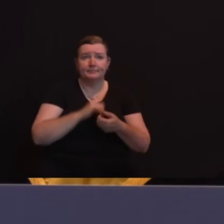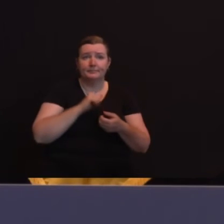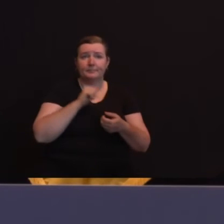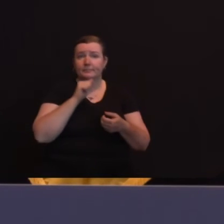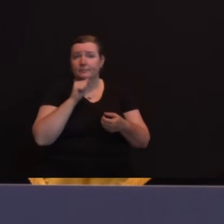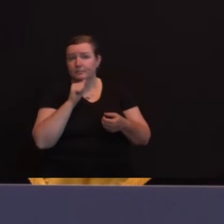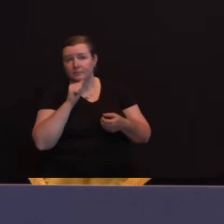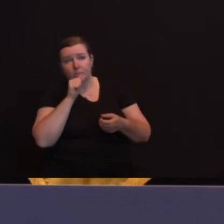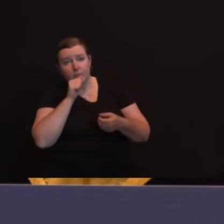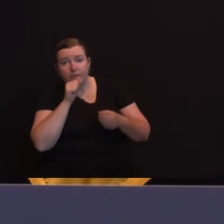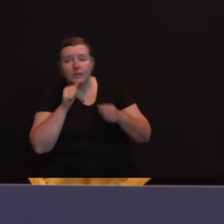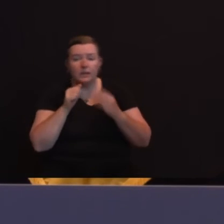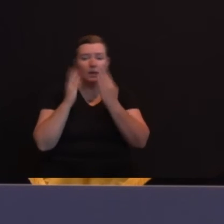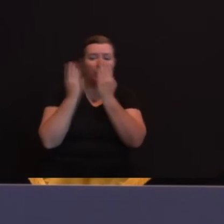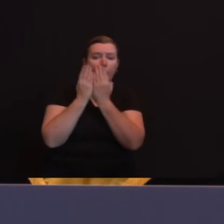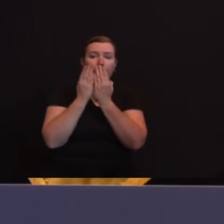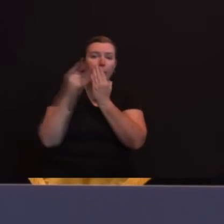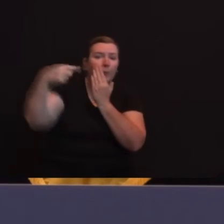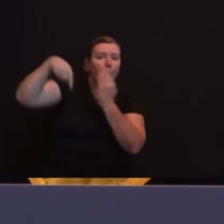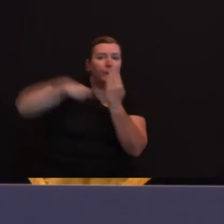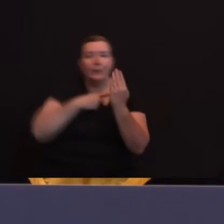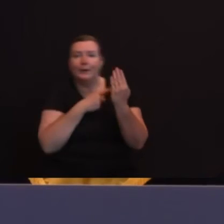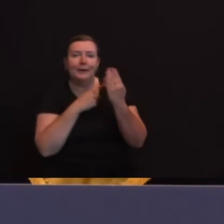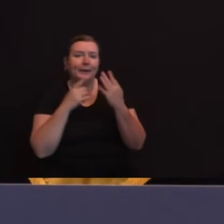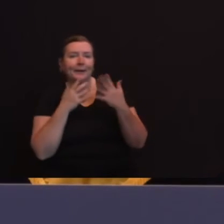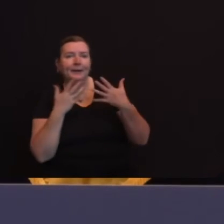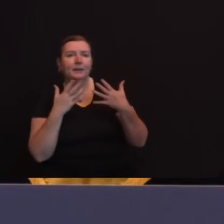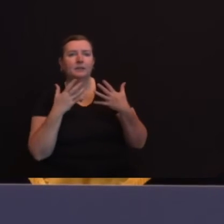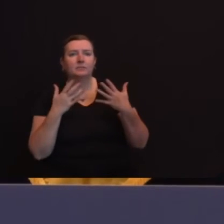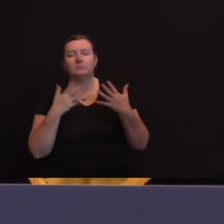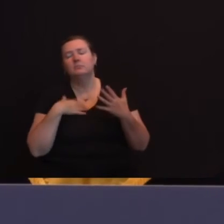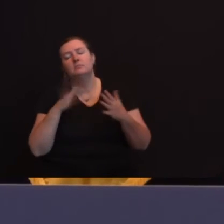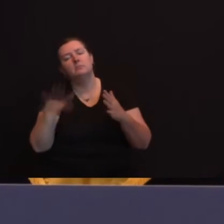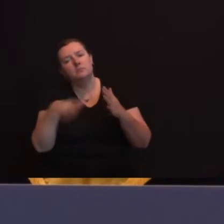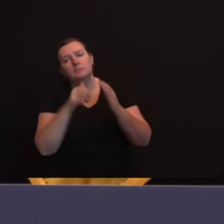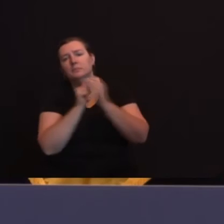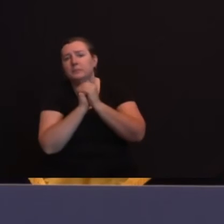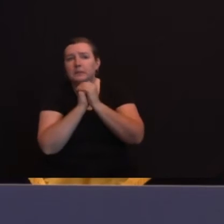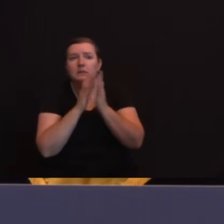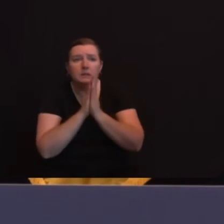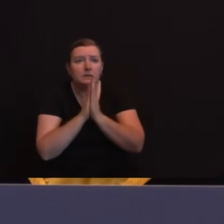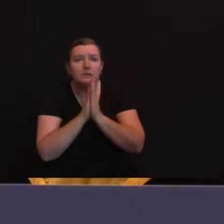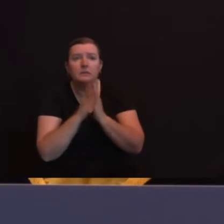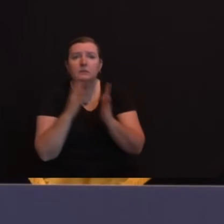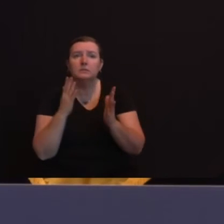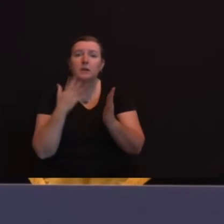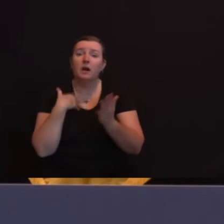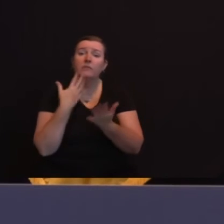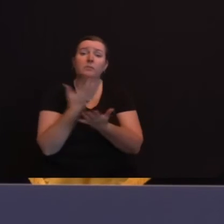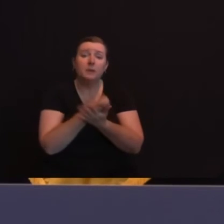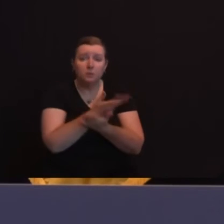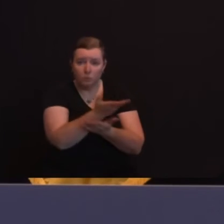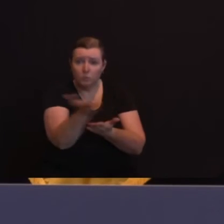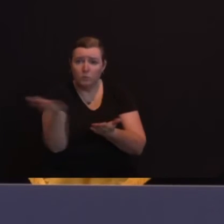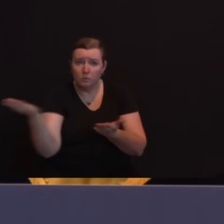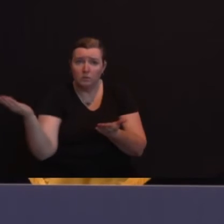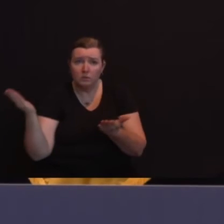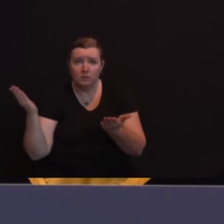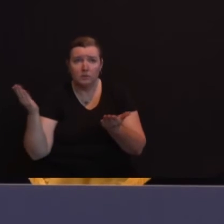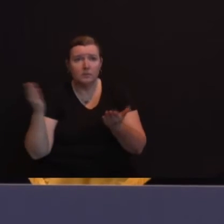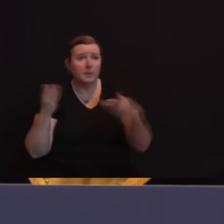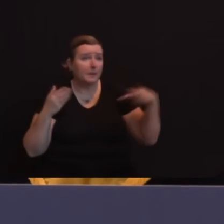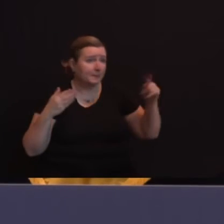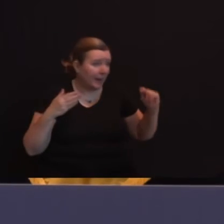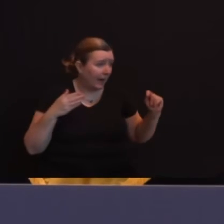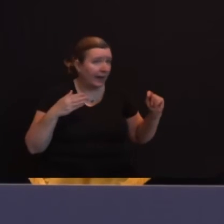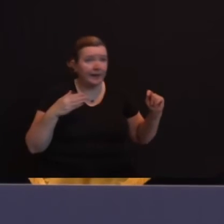harder, and which is why we're pleading with folks. You know, we can't, Pat or colleagues or I or any of us can't be inside your